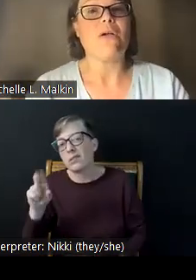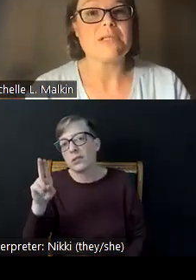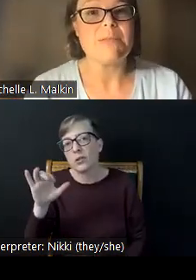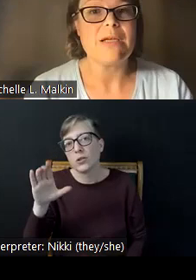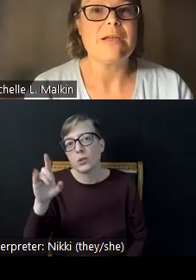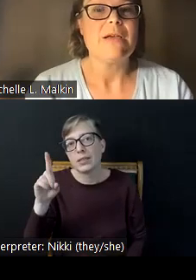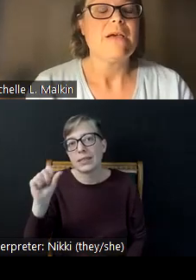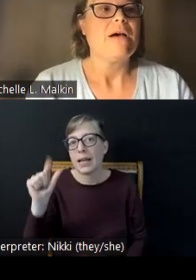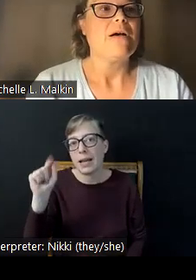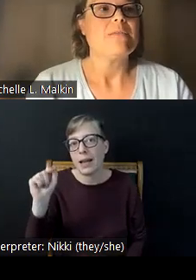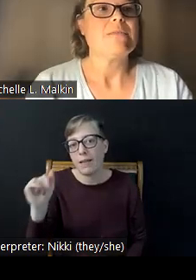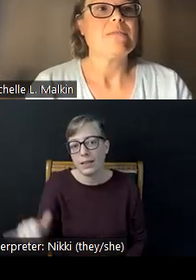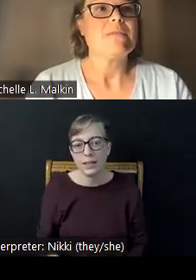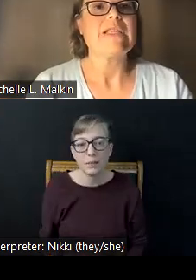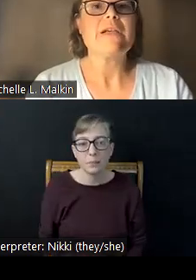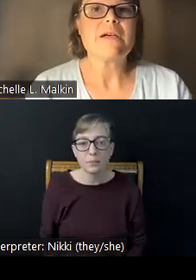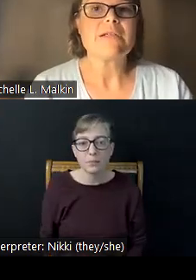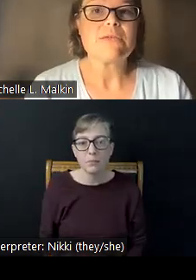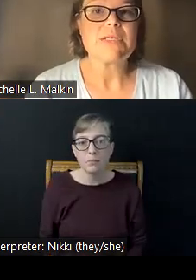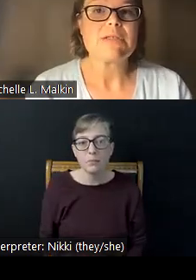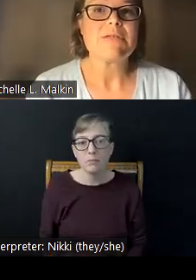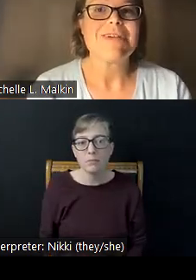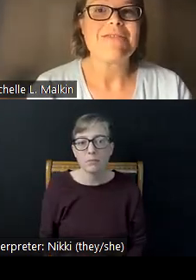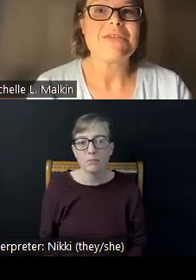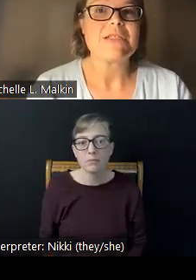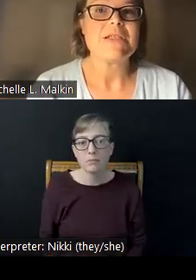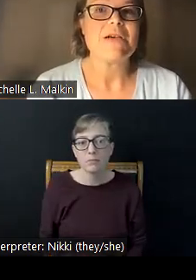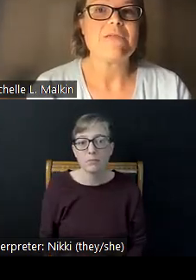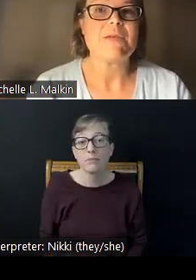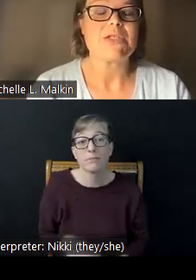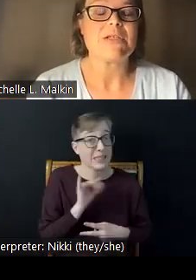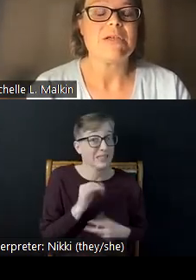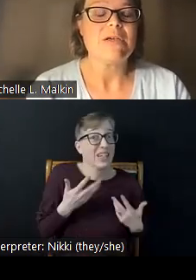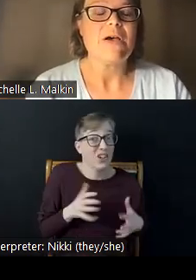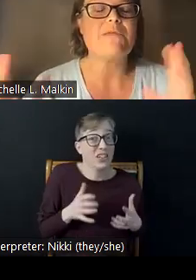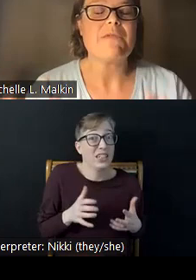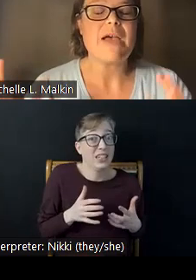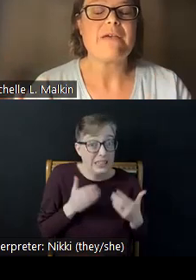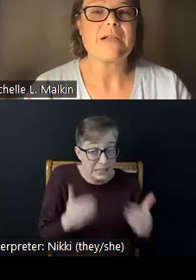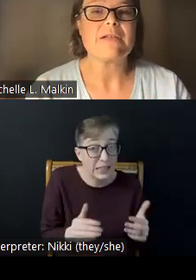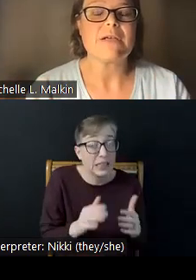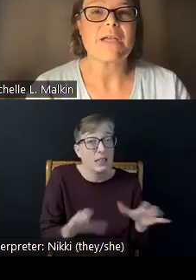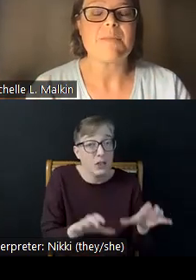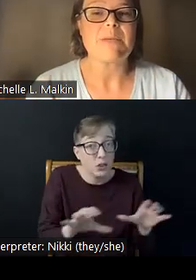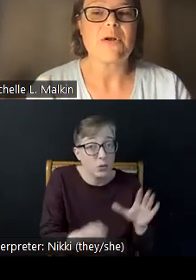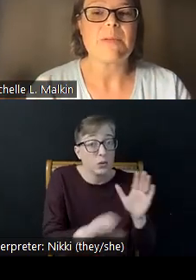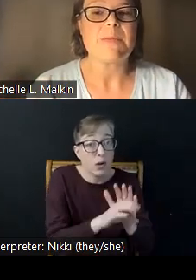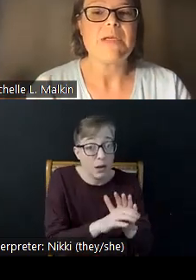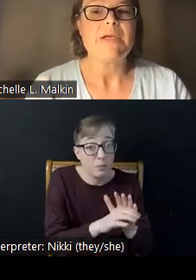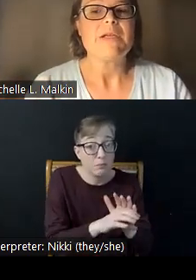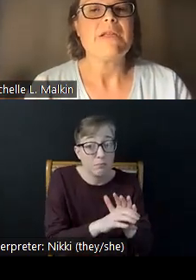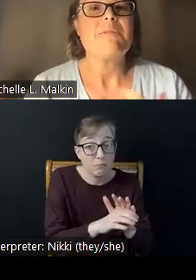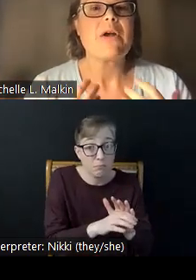the ultimate legal consequence, obviously, of commission of having a gambling